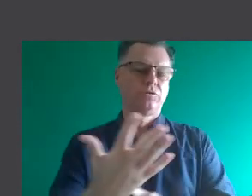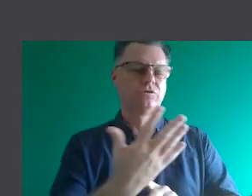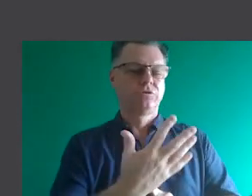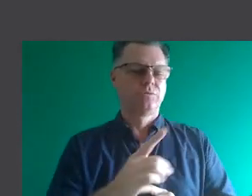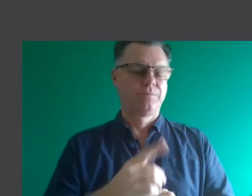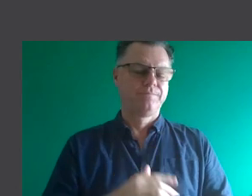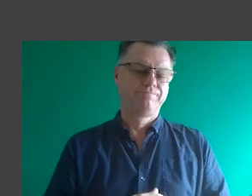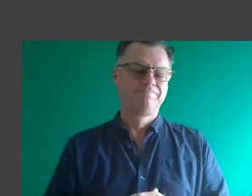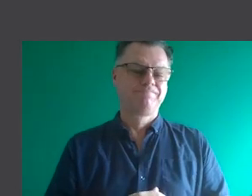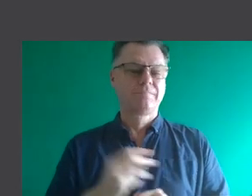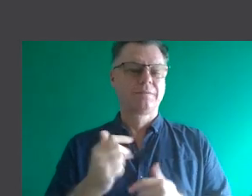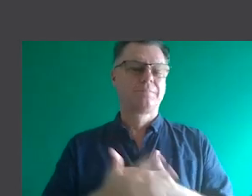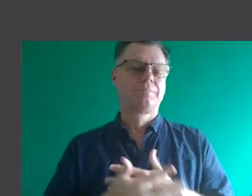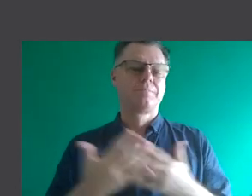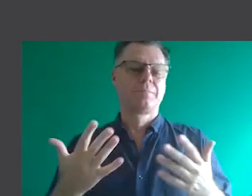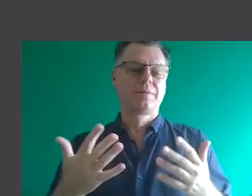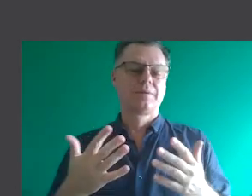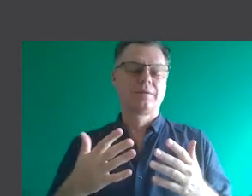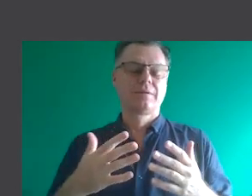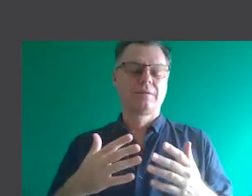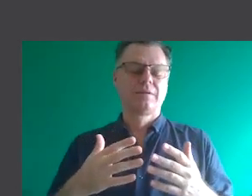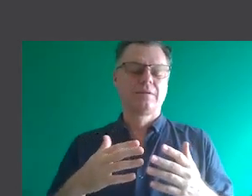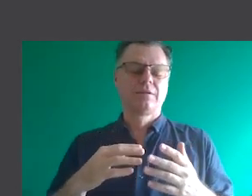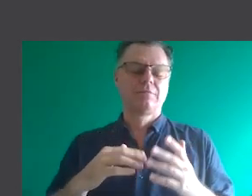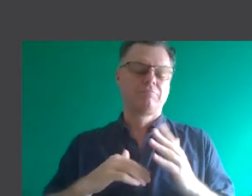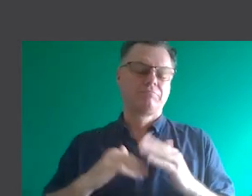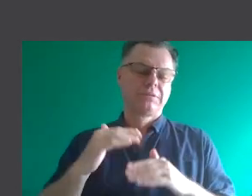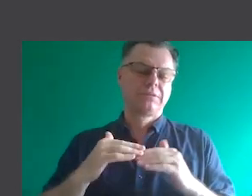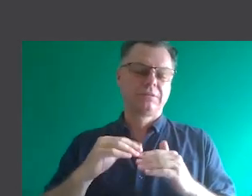come. So we've highlighted